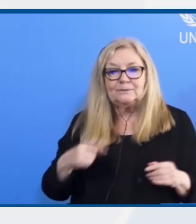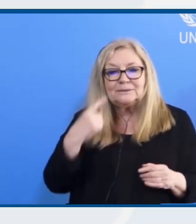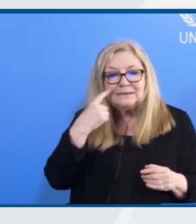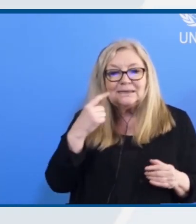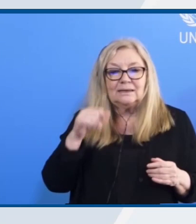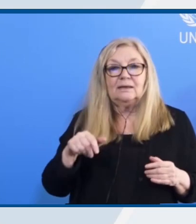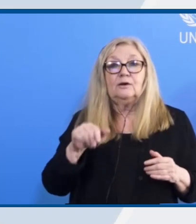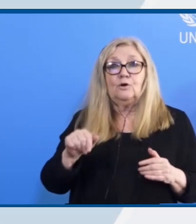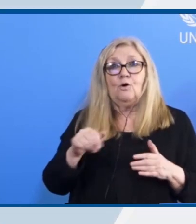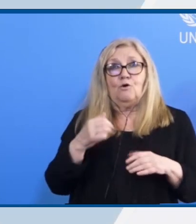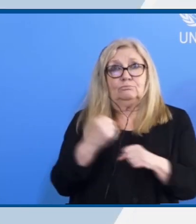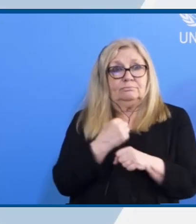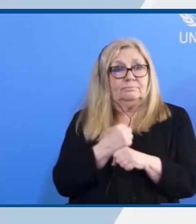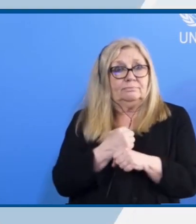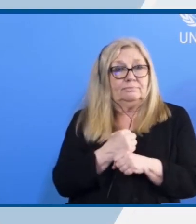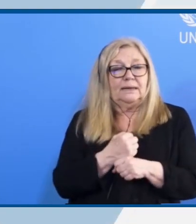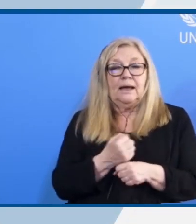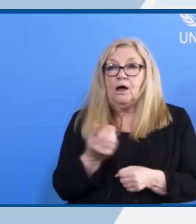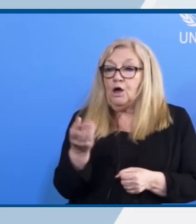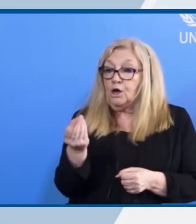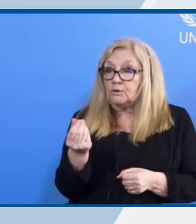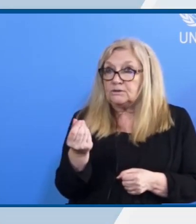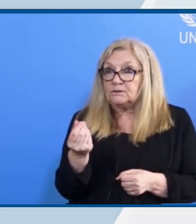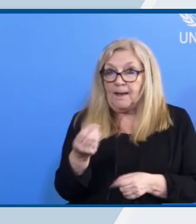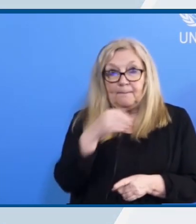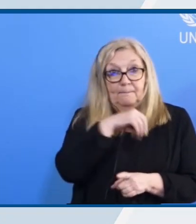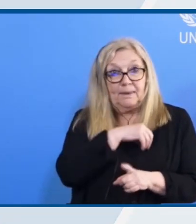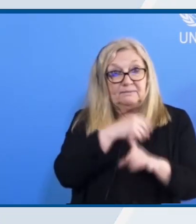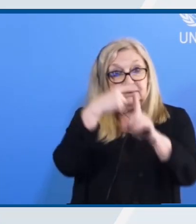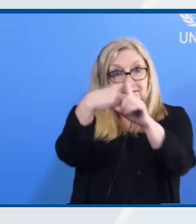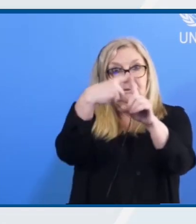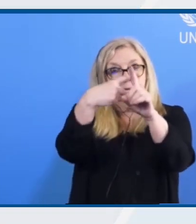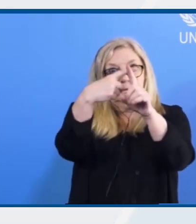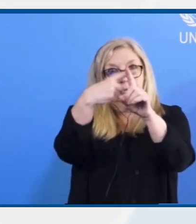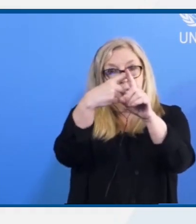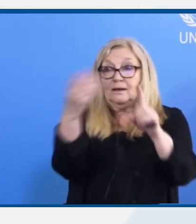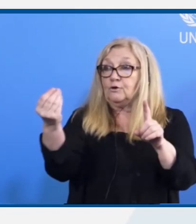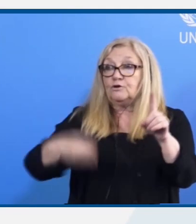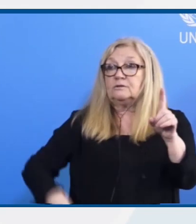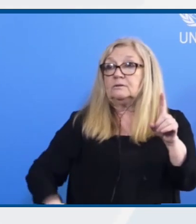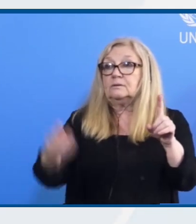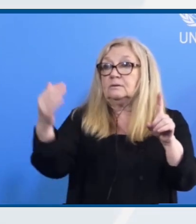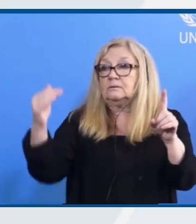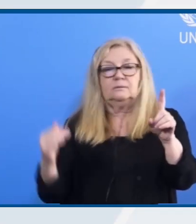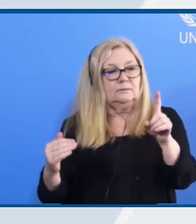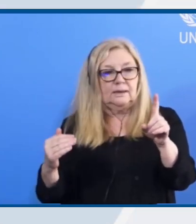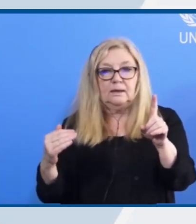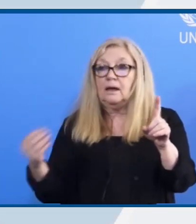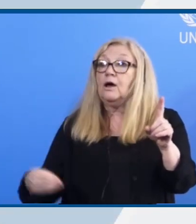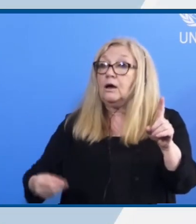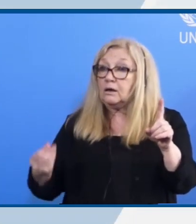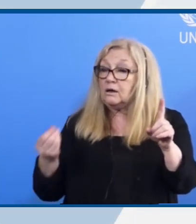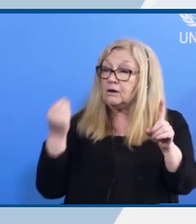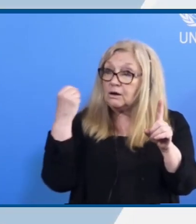of a trade-off in terms of cost benefit. And then, of course, by investing in preparedness, you reduce, if you will, the risk and the